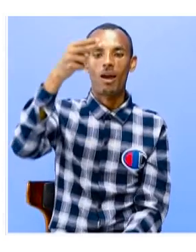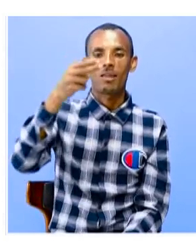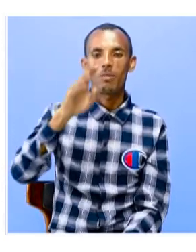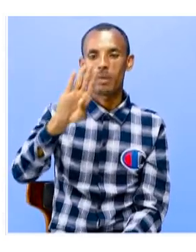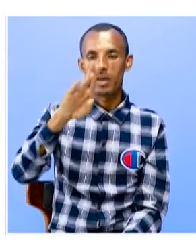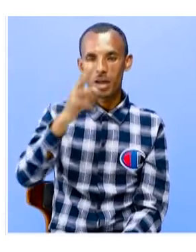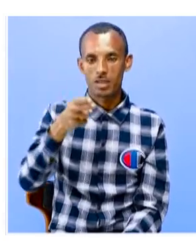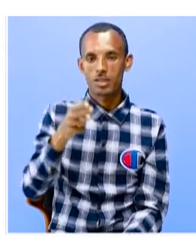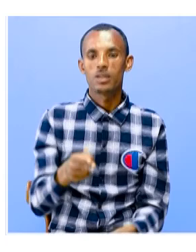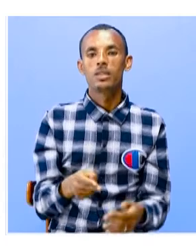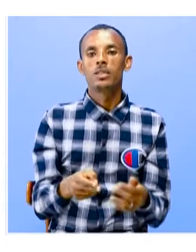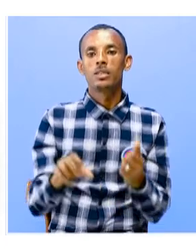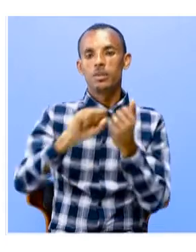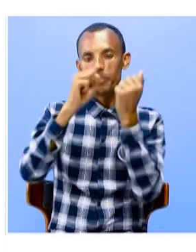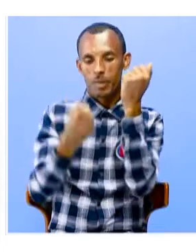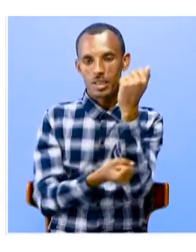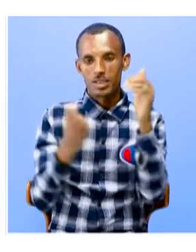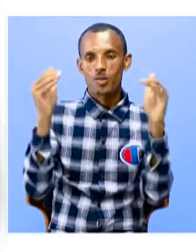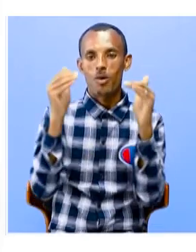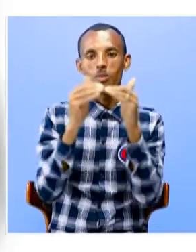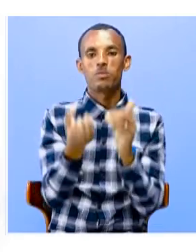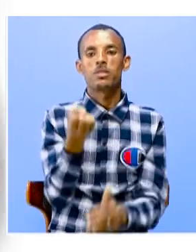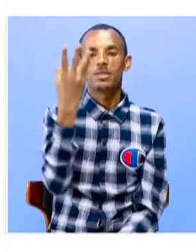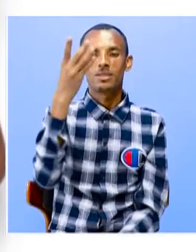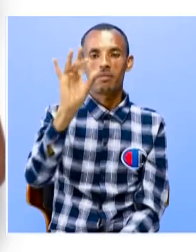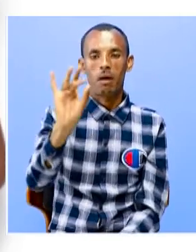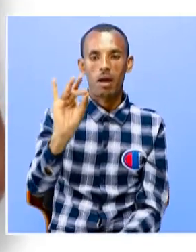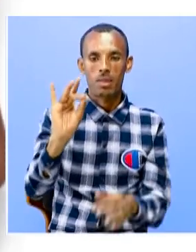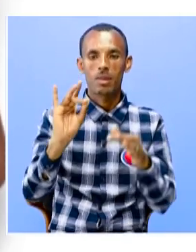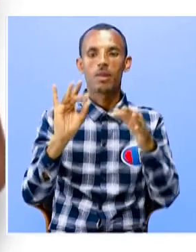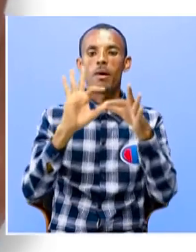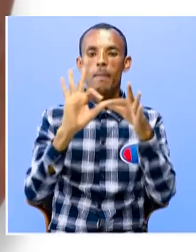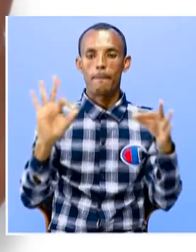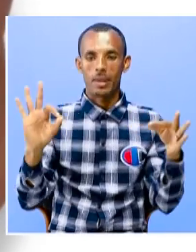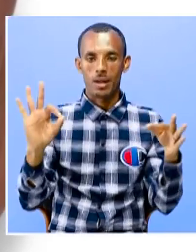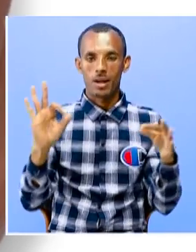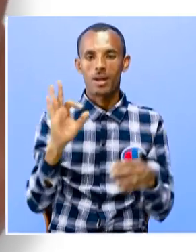Therefore this is equal to the base is 8 meter